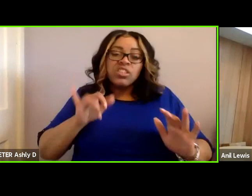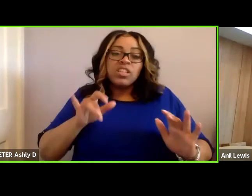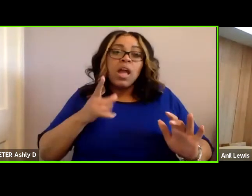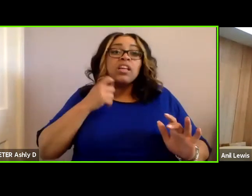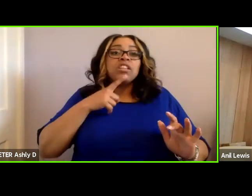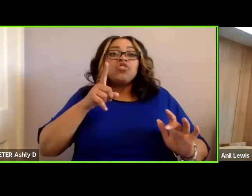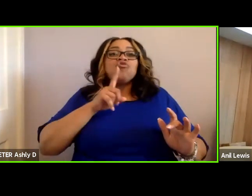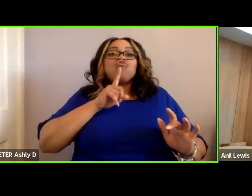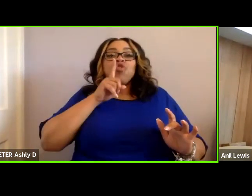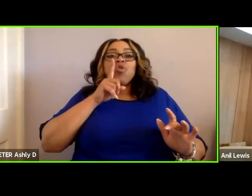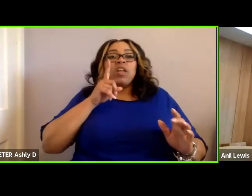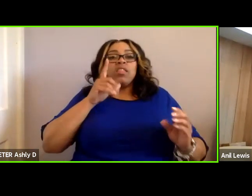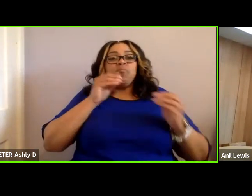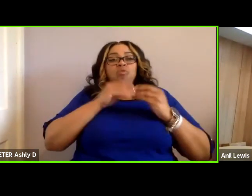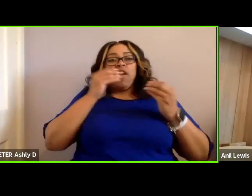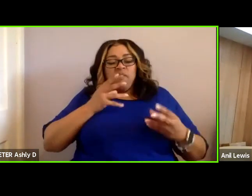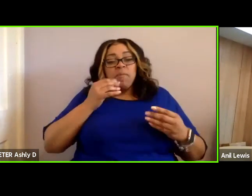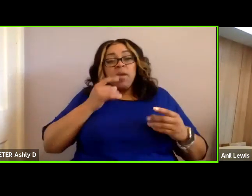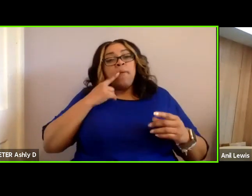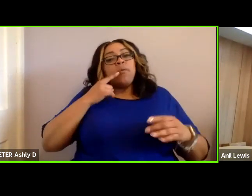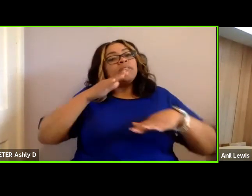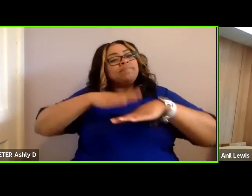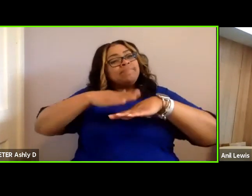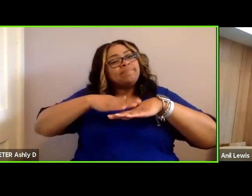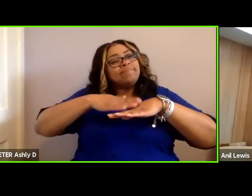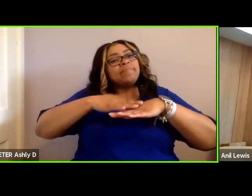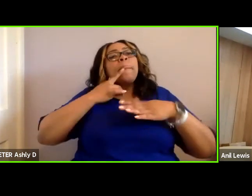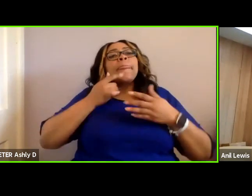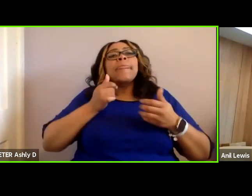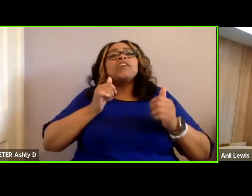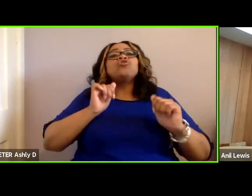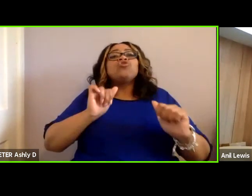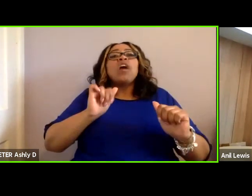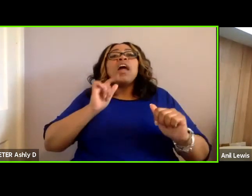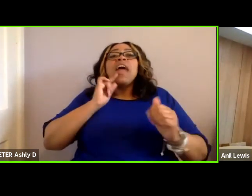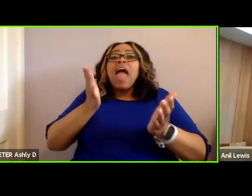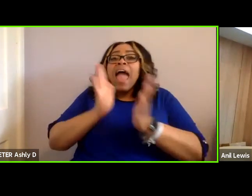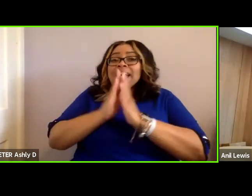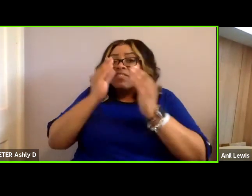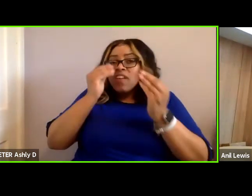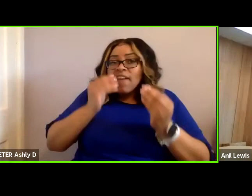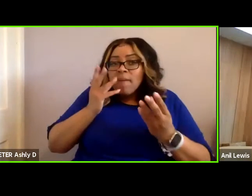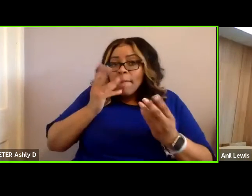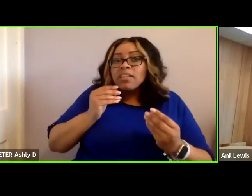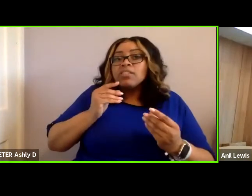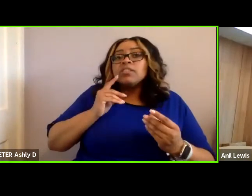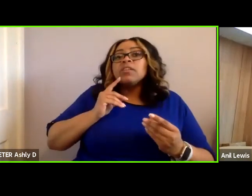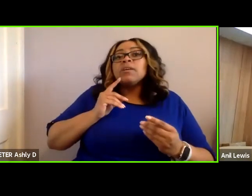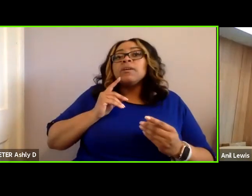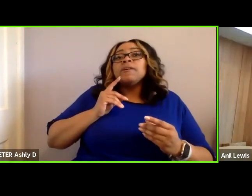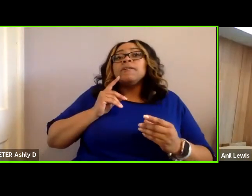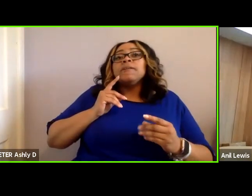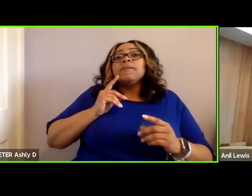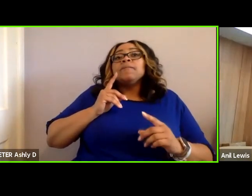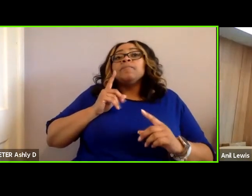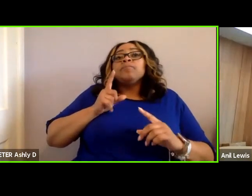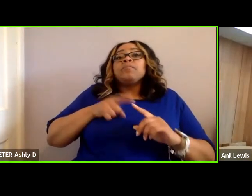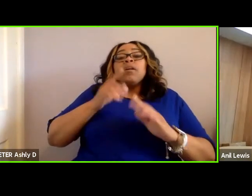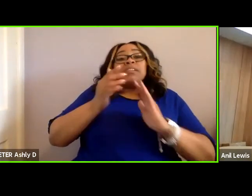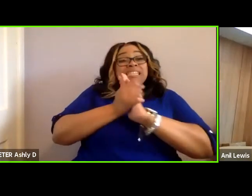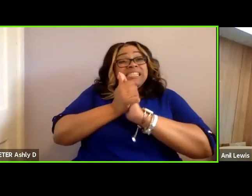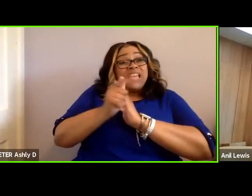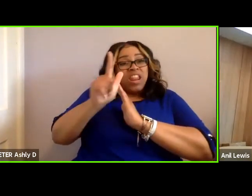real skinny. But we caution them to also try to ask information around the skill set of that